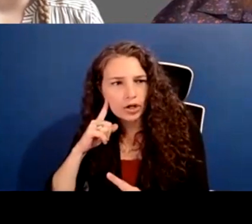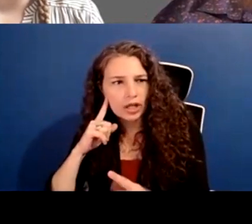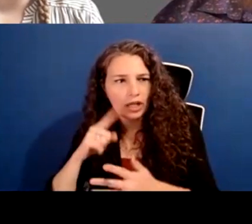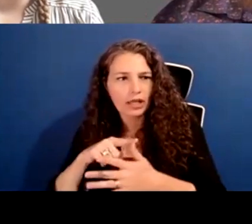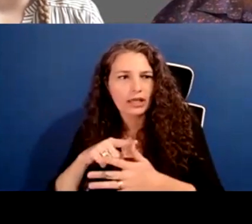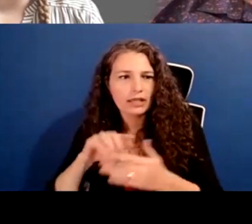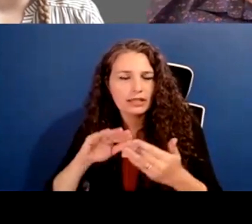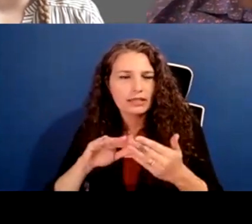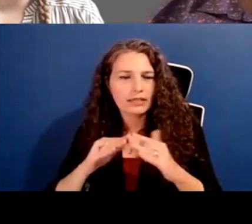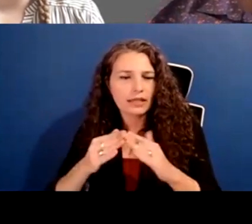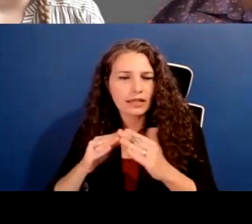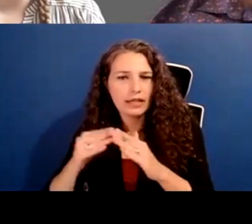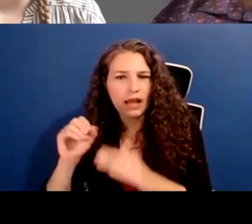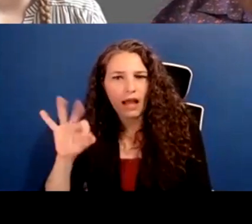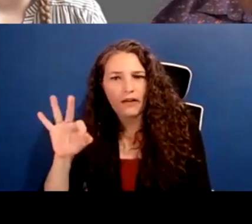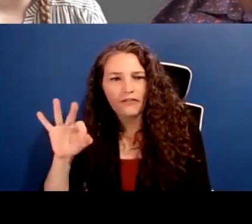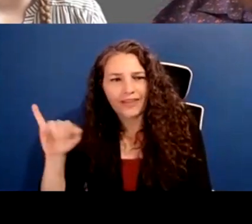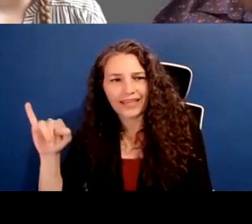show.